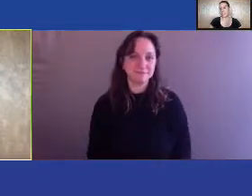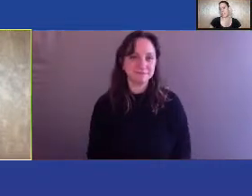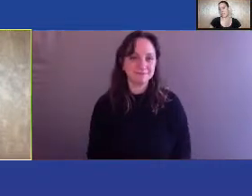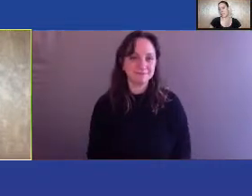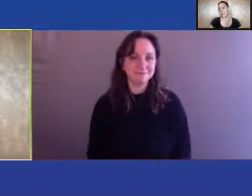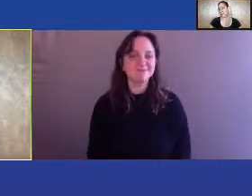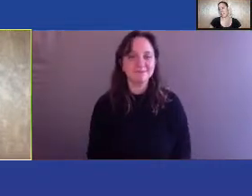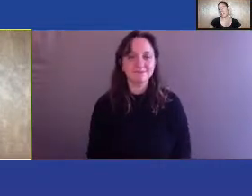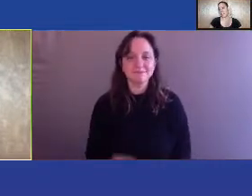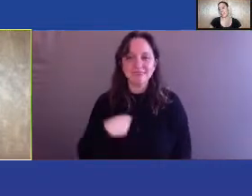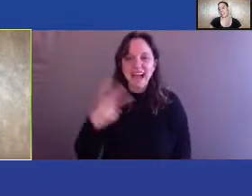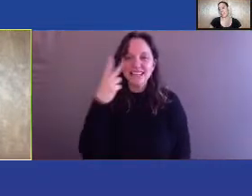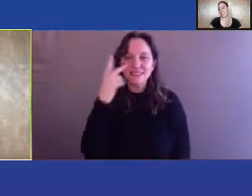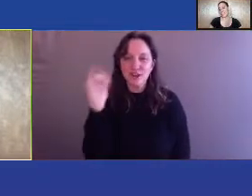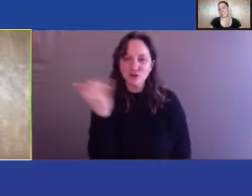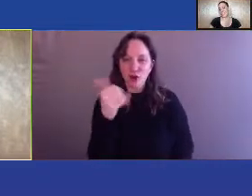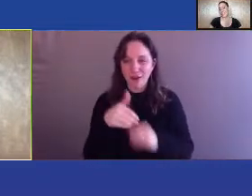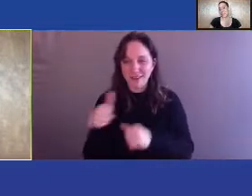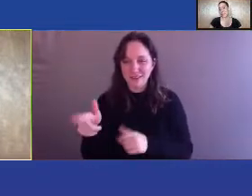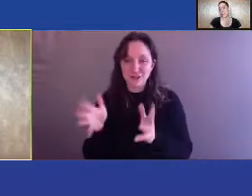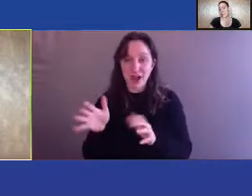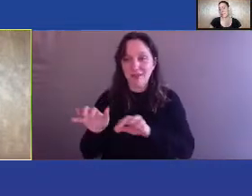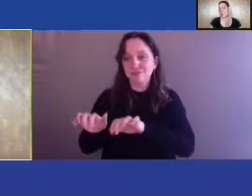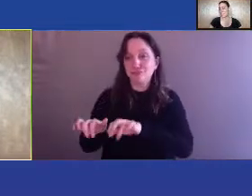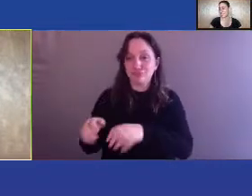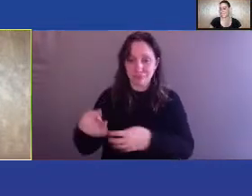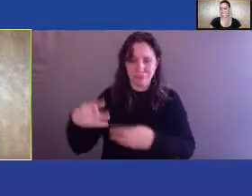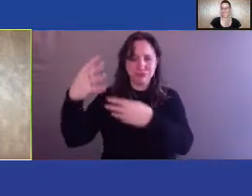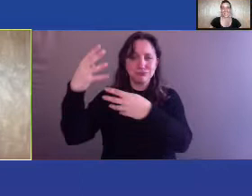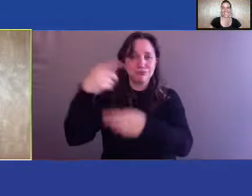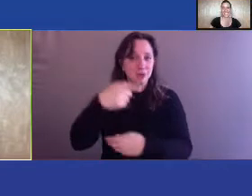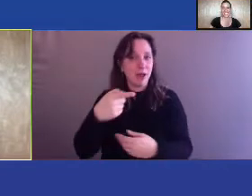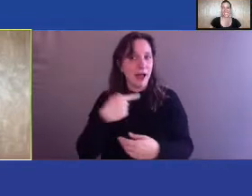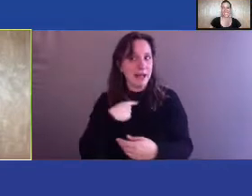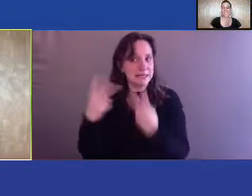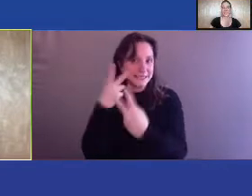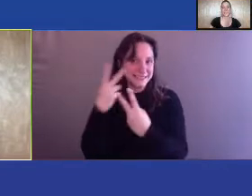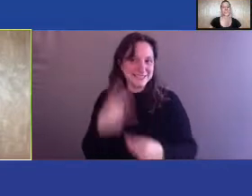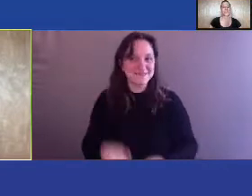I've got y'all in the chat over here on my other screen, so you're with me.